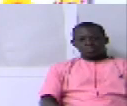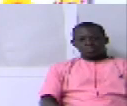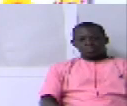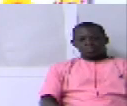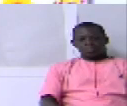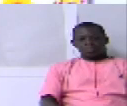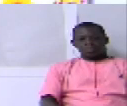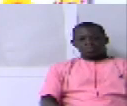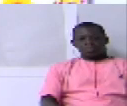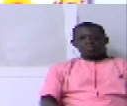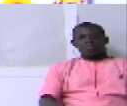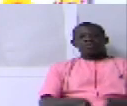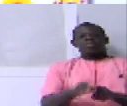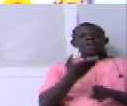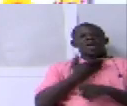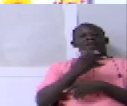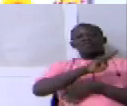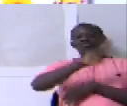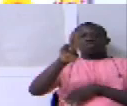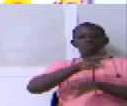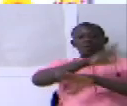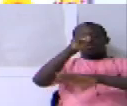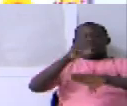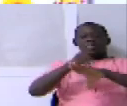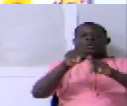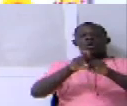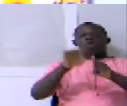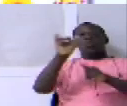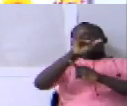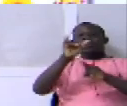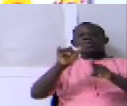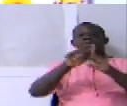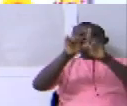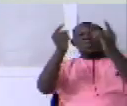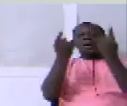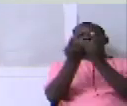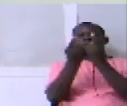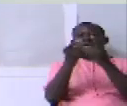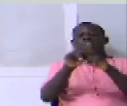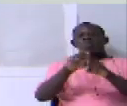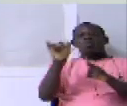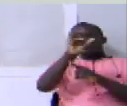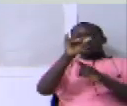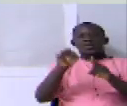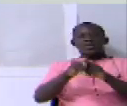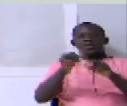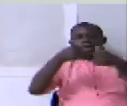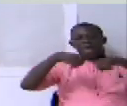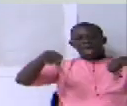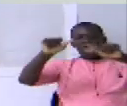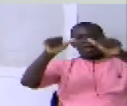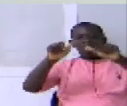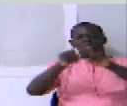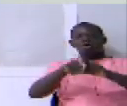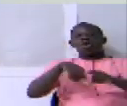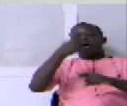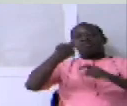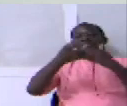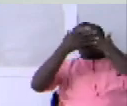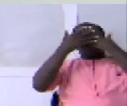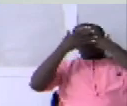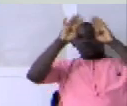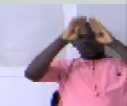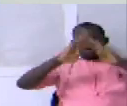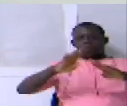No, there is no place. Which section? Council ka which department of the prisons? Yes.